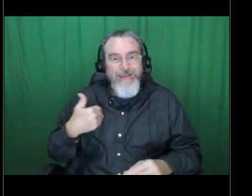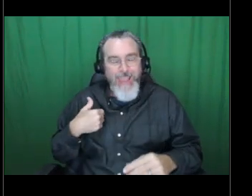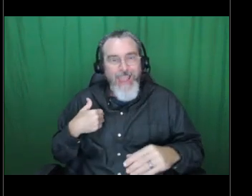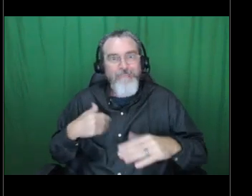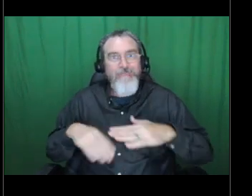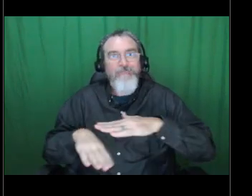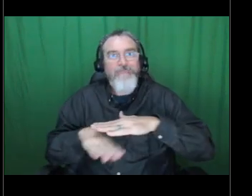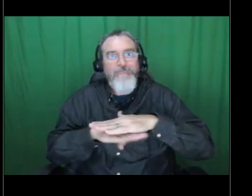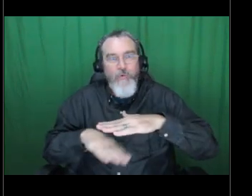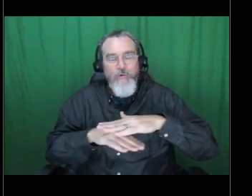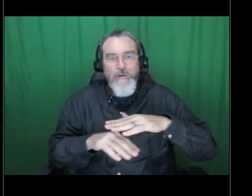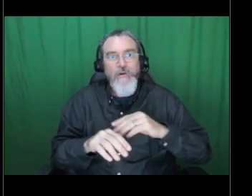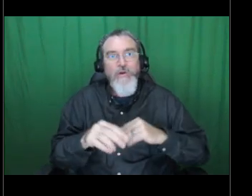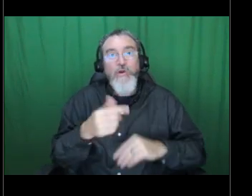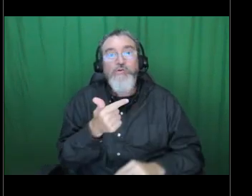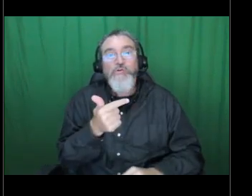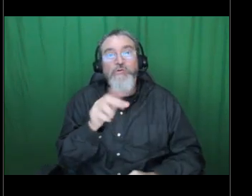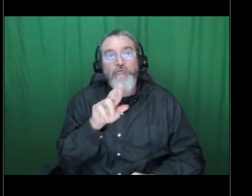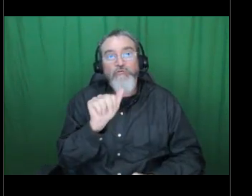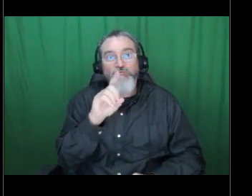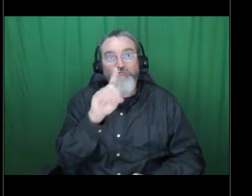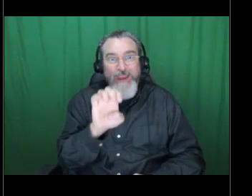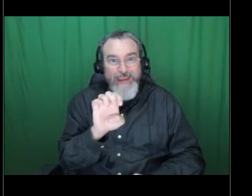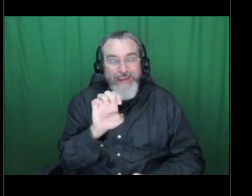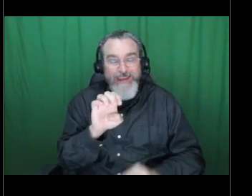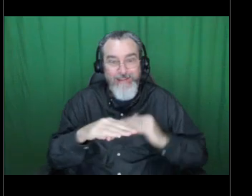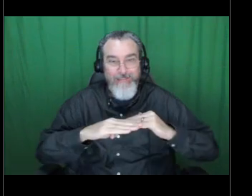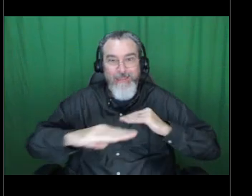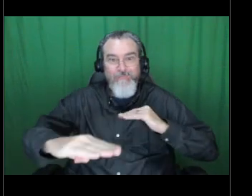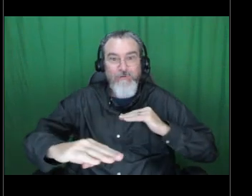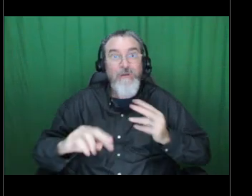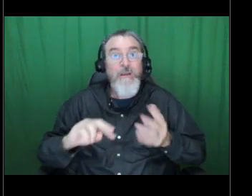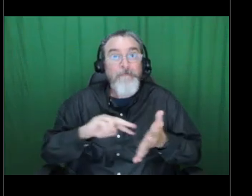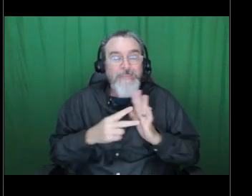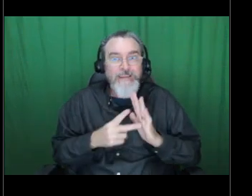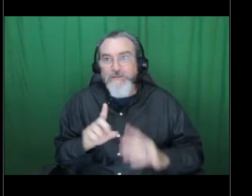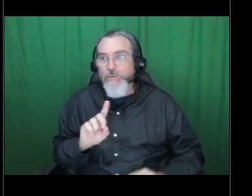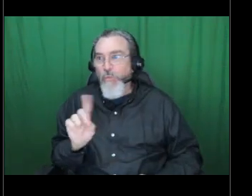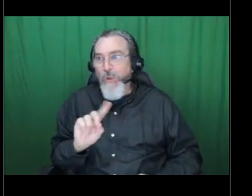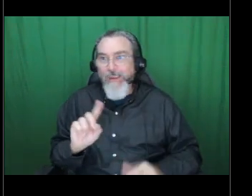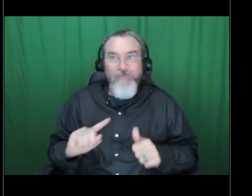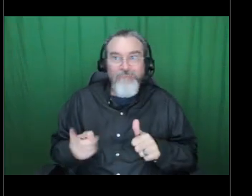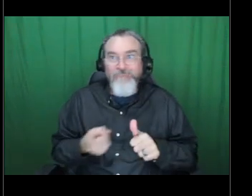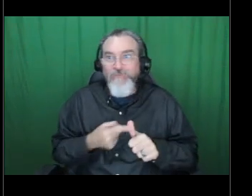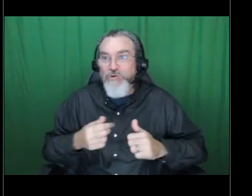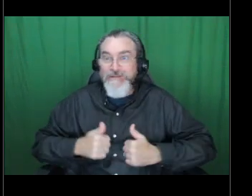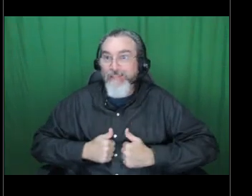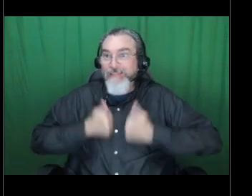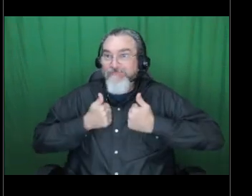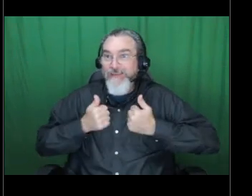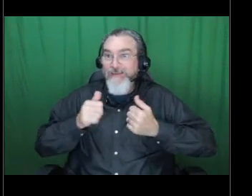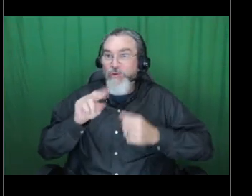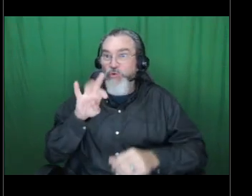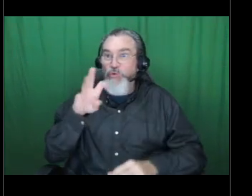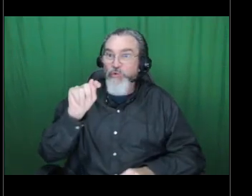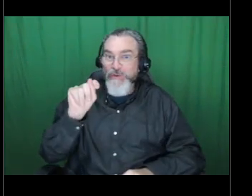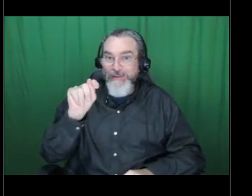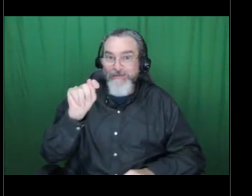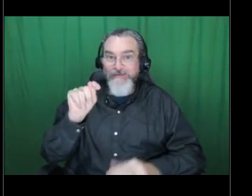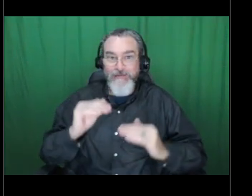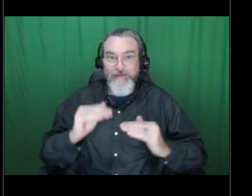level, the first floor containing dwelling units above or below that